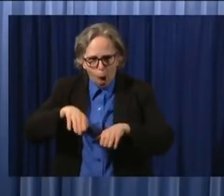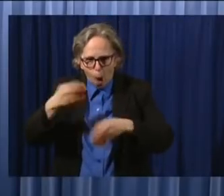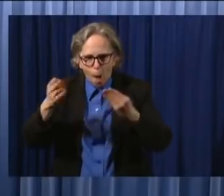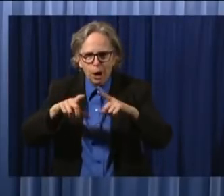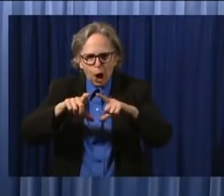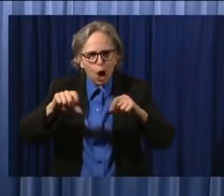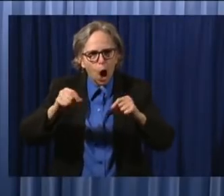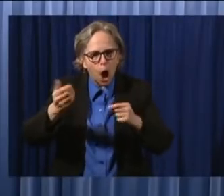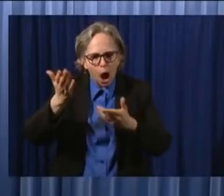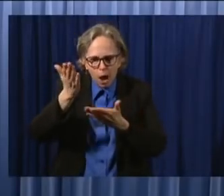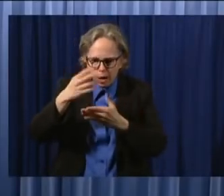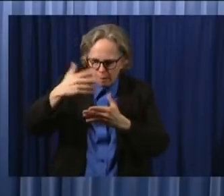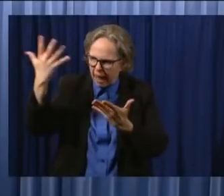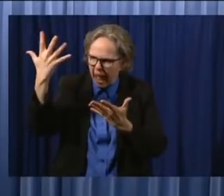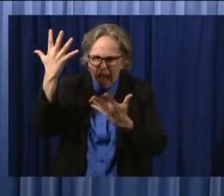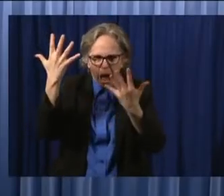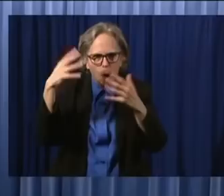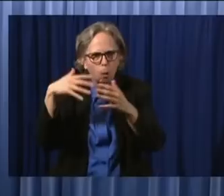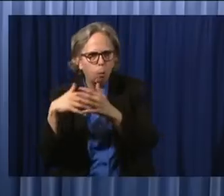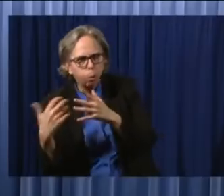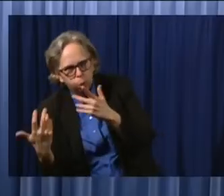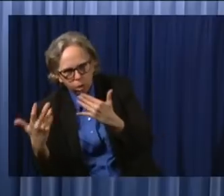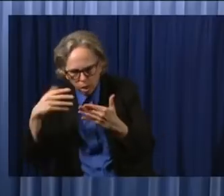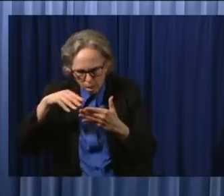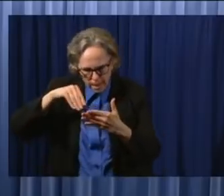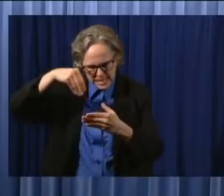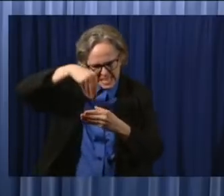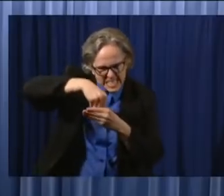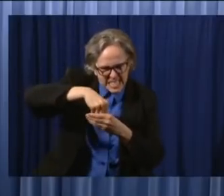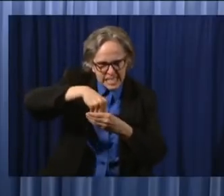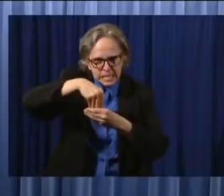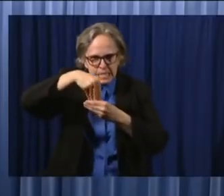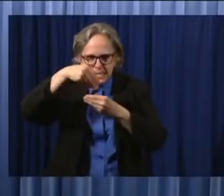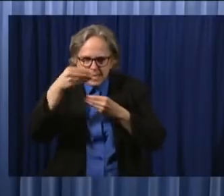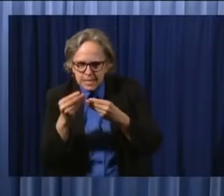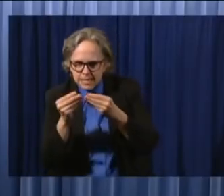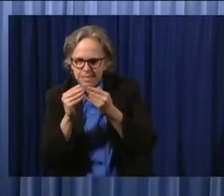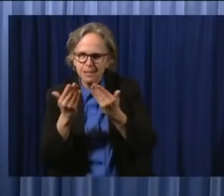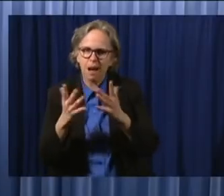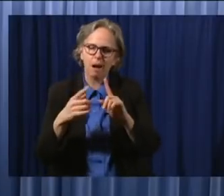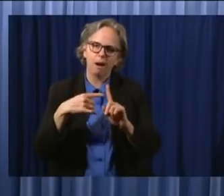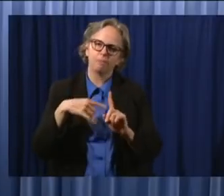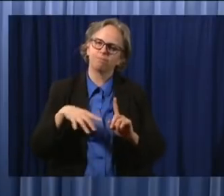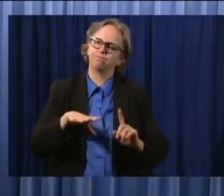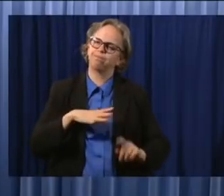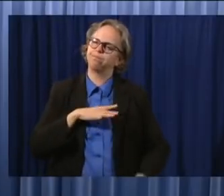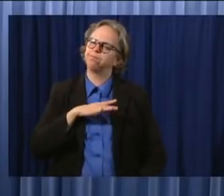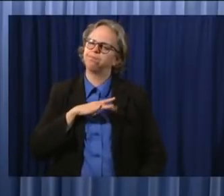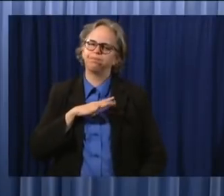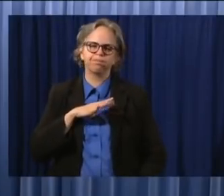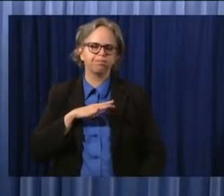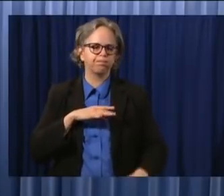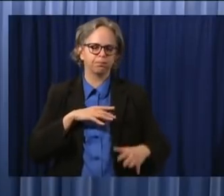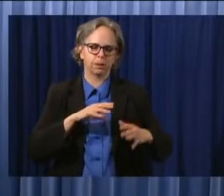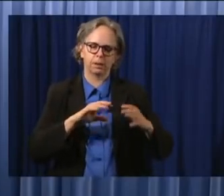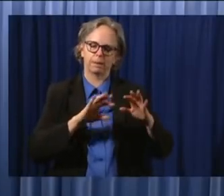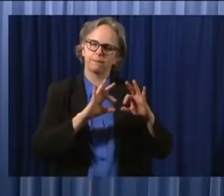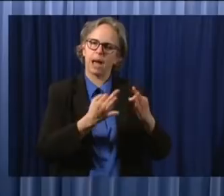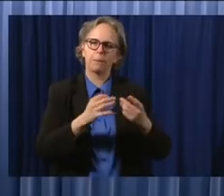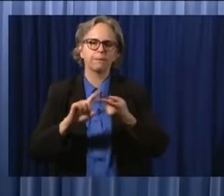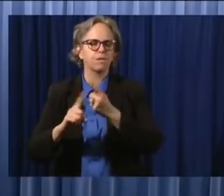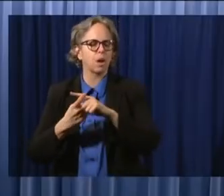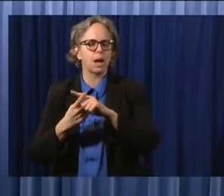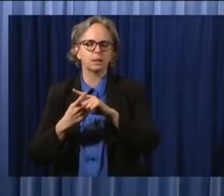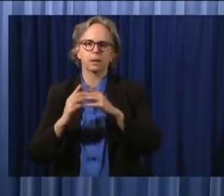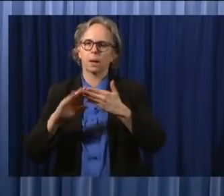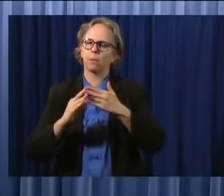So, some good came out of this. It shows me how important family and friends are, and